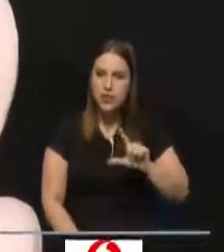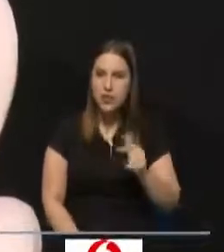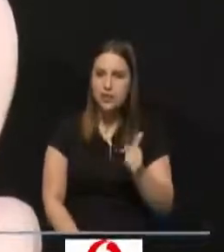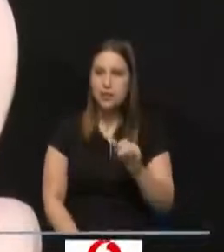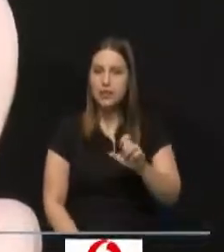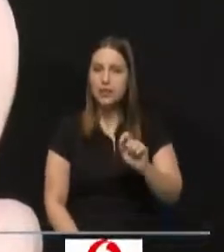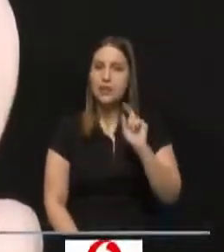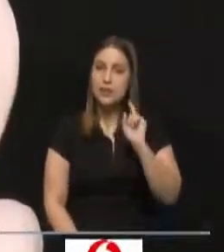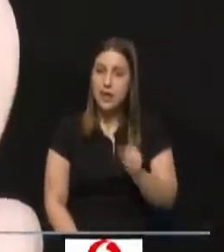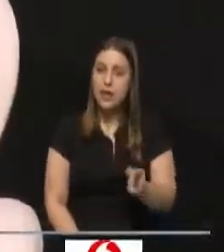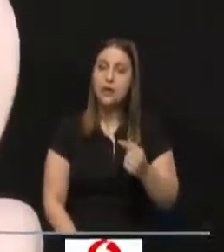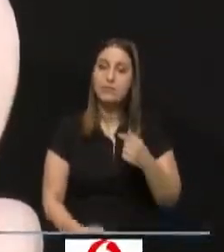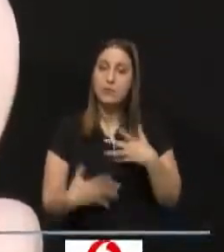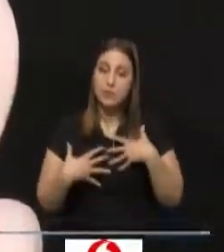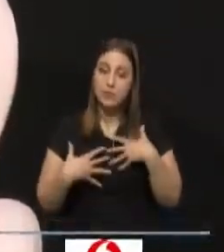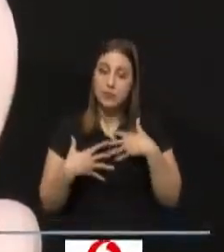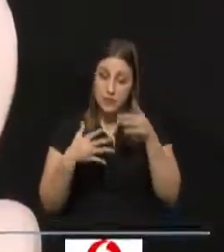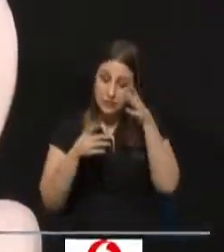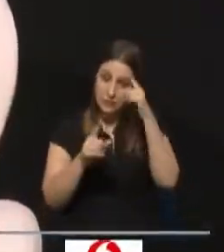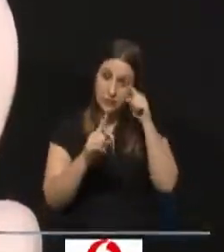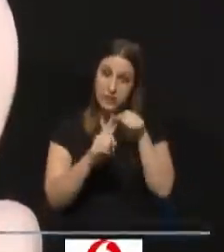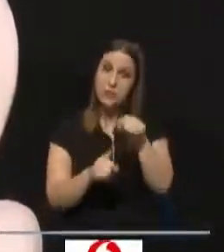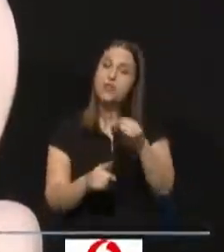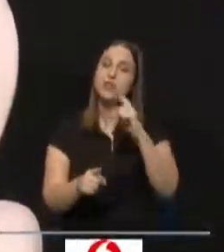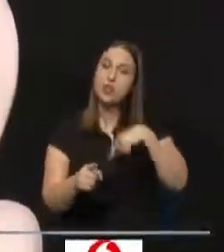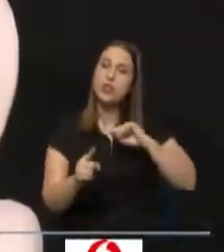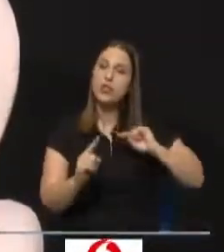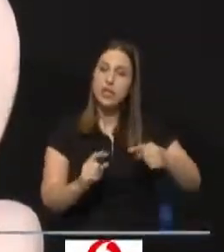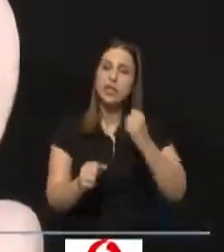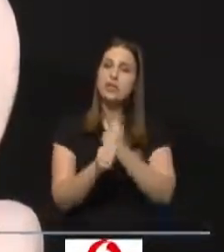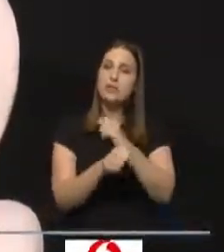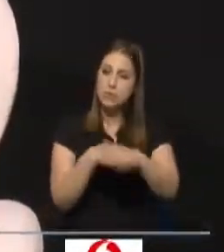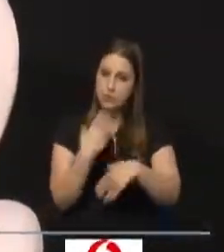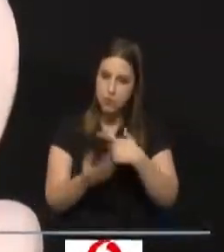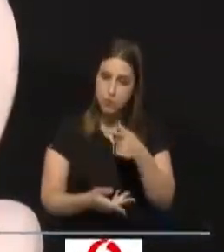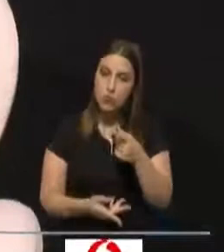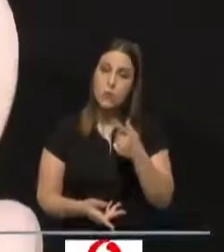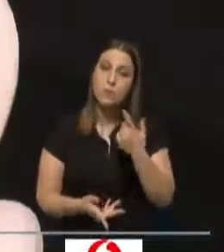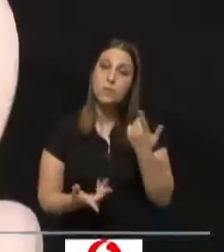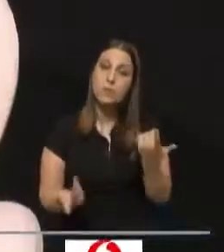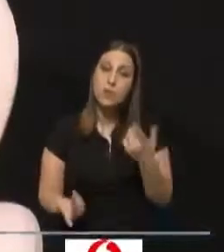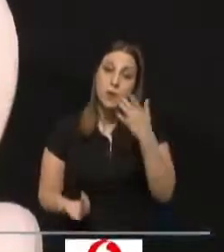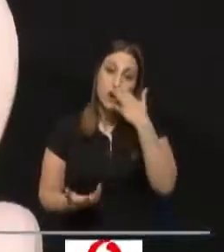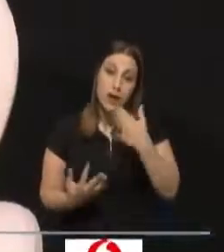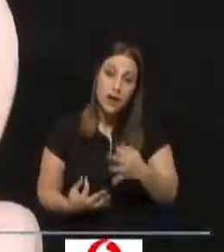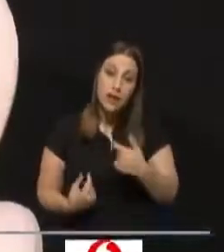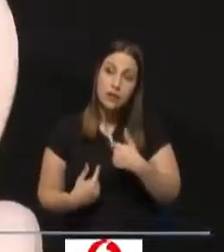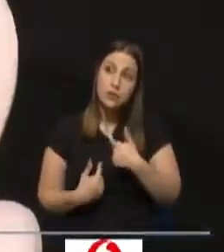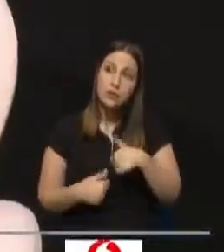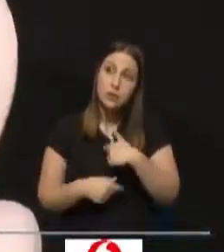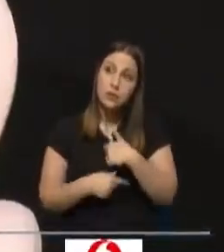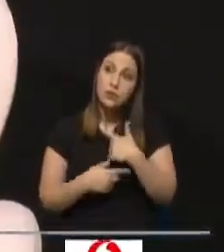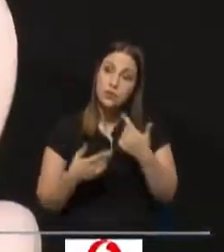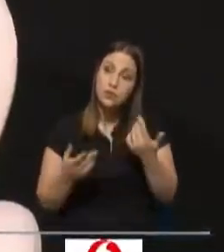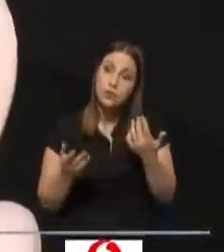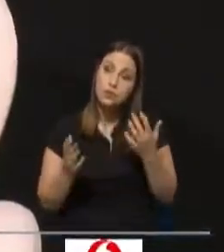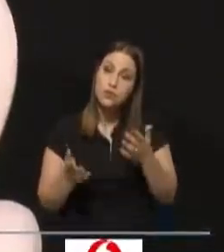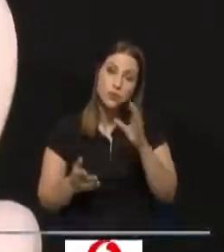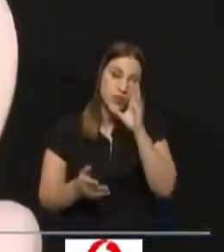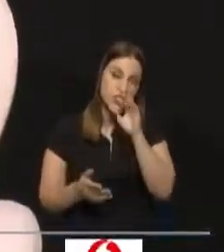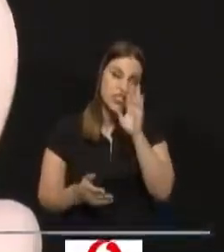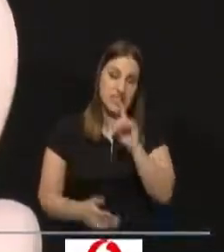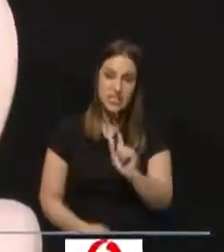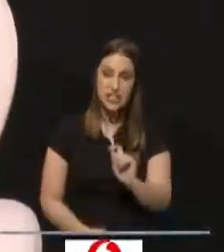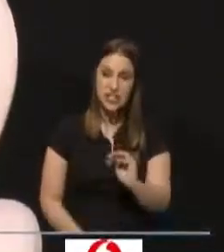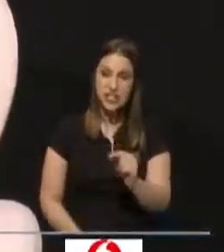and it's this is a conviction that makes us work on a daily basis. And I don't know whether